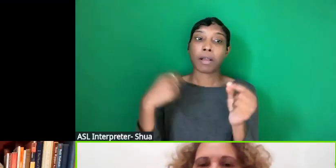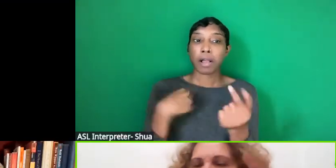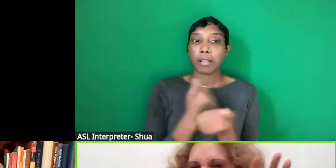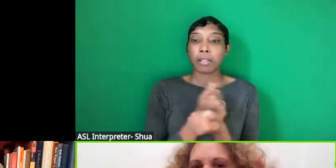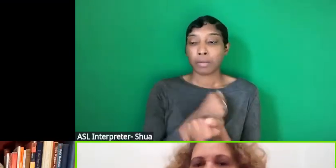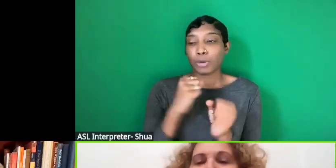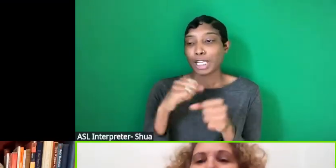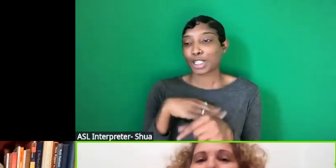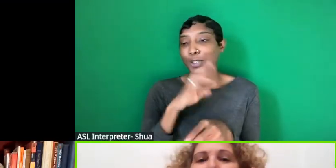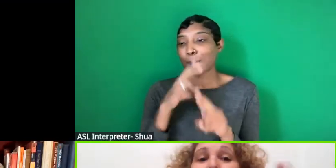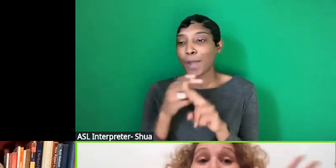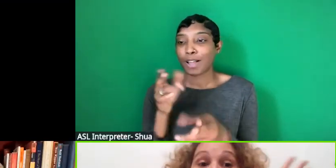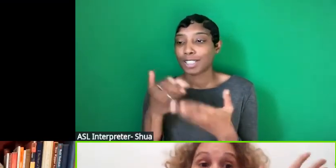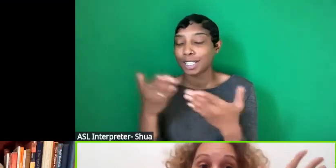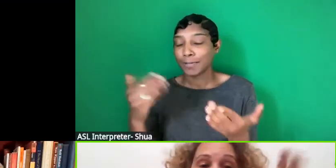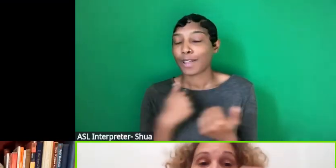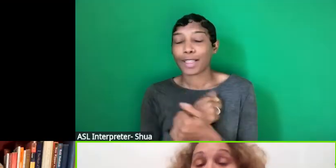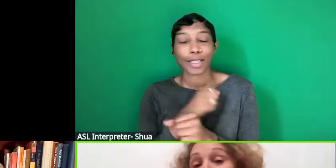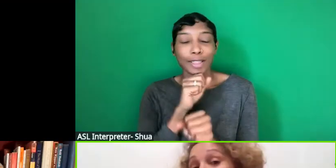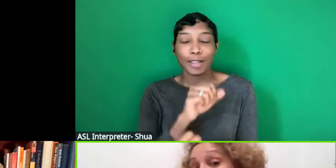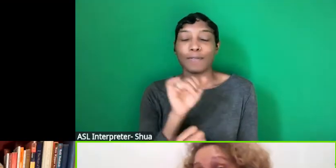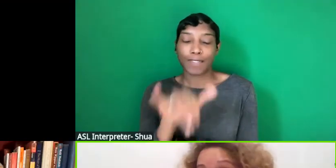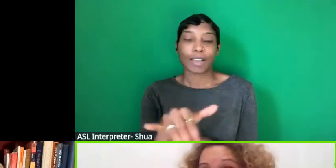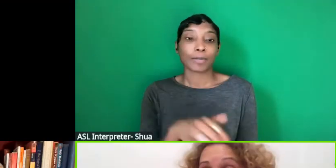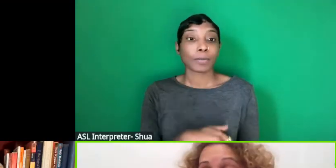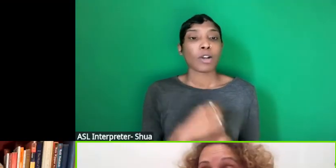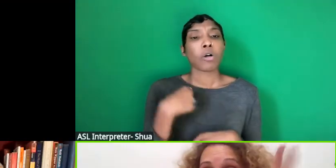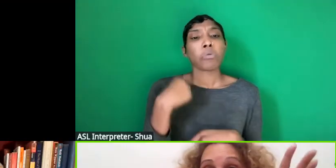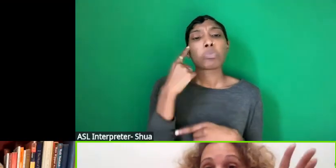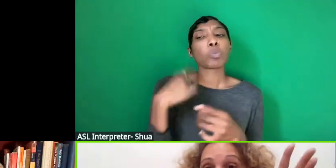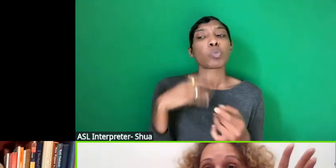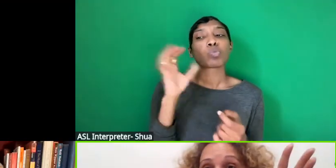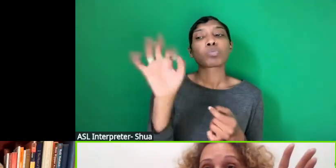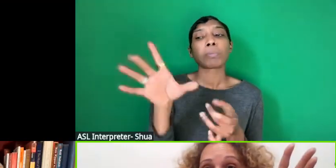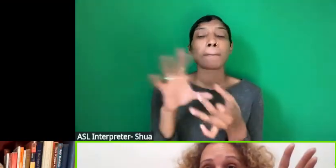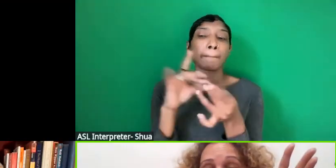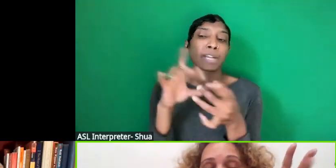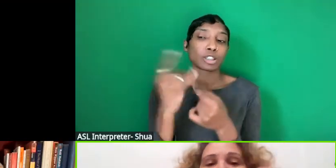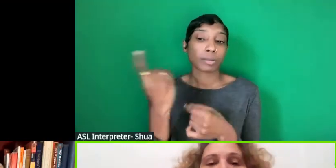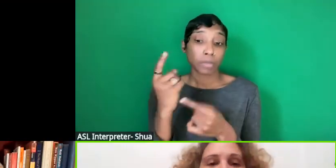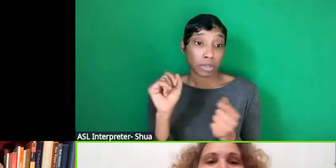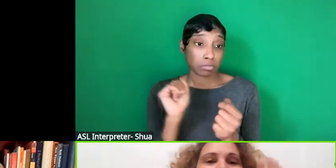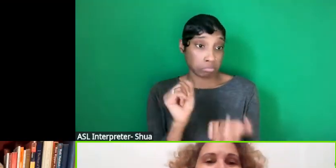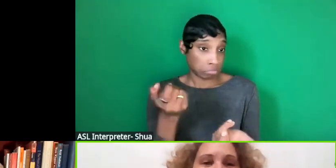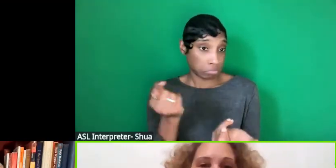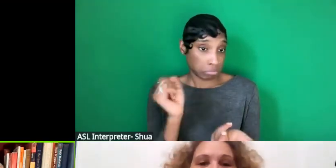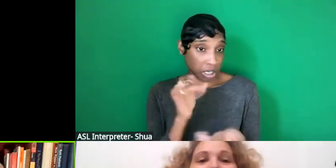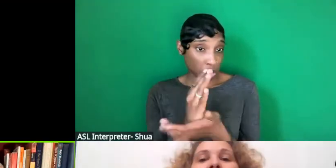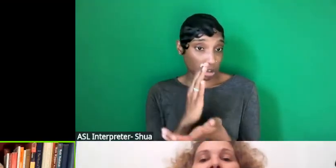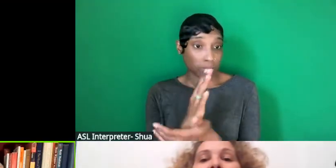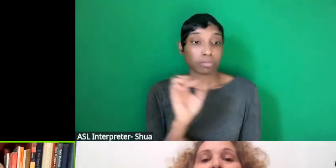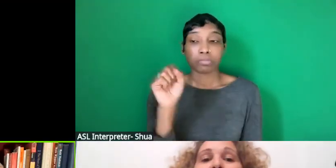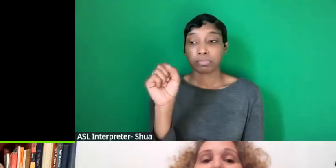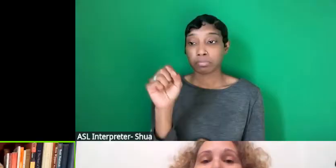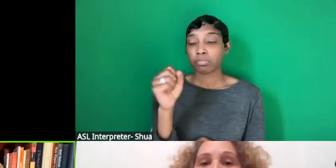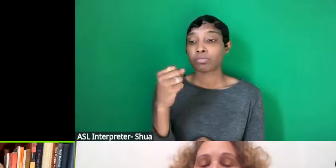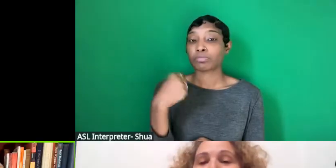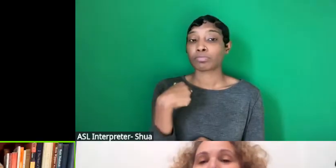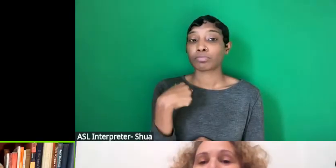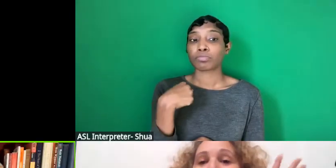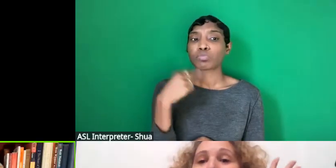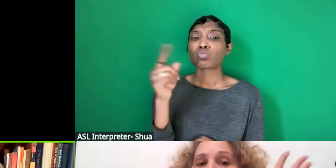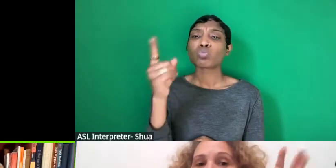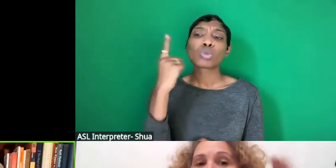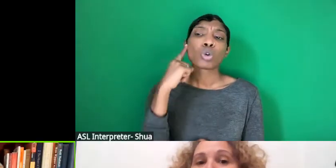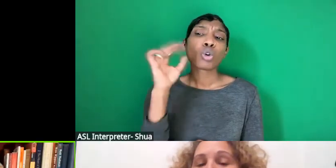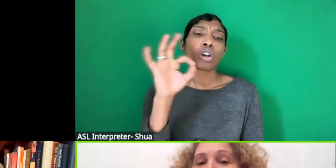stuff. Love this. I thought I would mention a fun fact. Is that okay, Carrie? That's good for you? Yeah, sure. Okay. Let's hear it. Have you ever heard